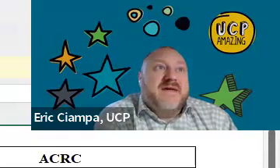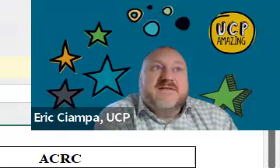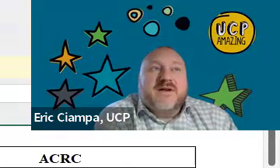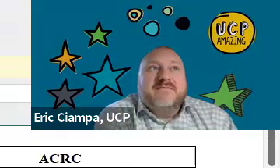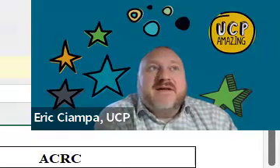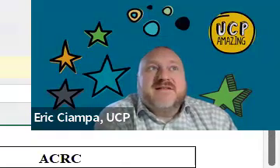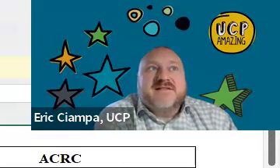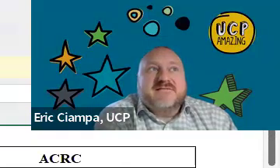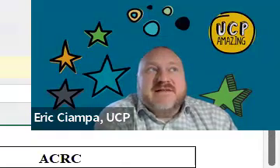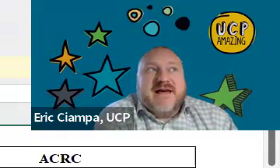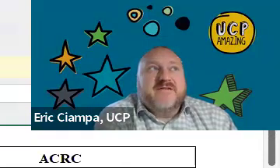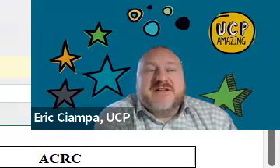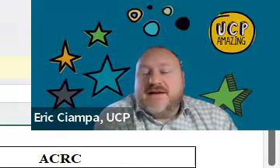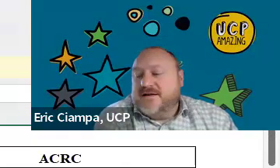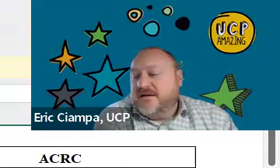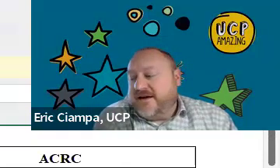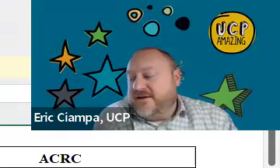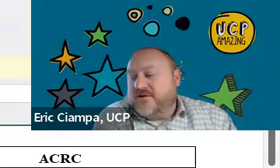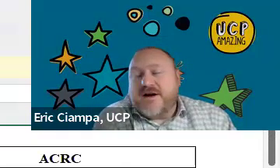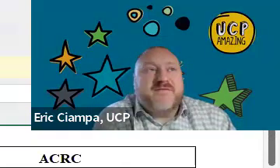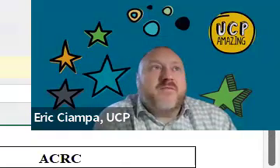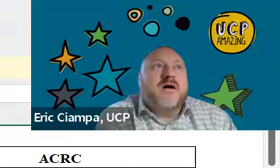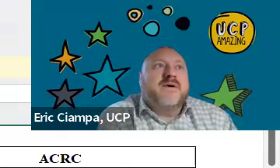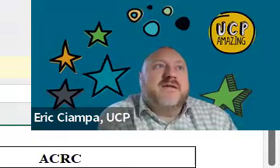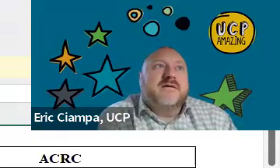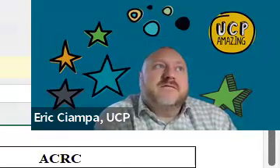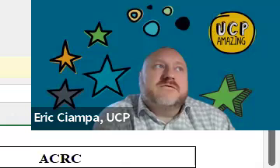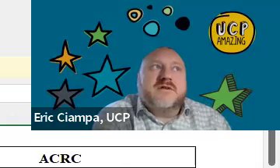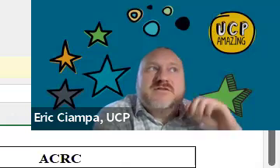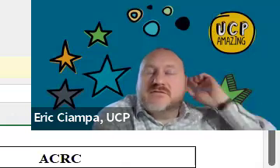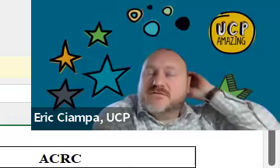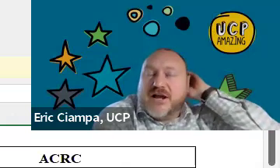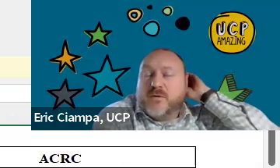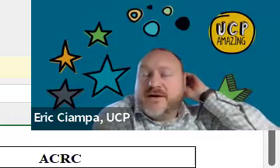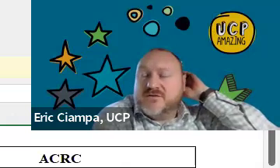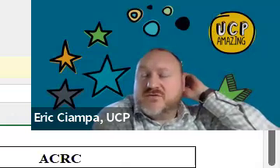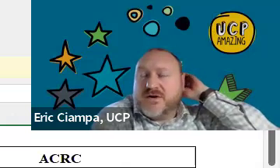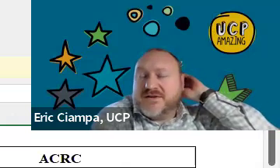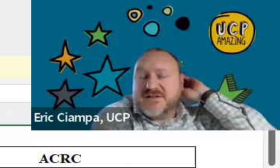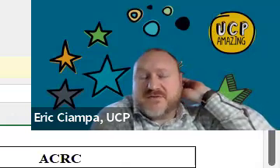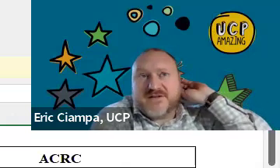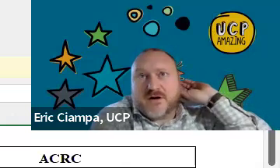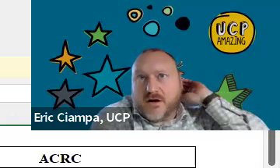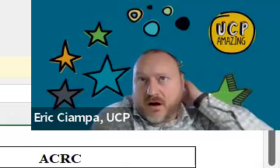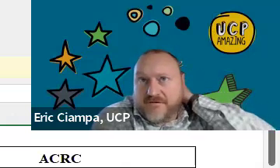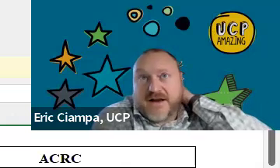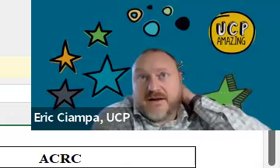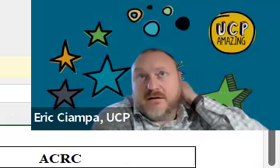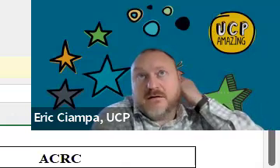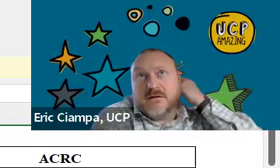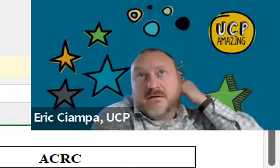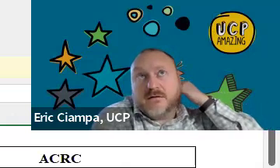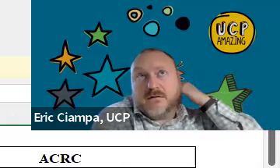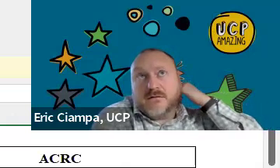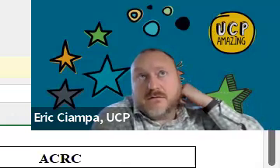What this means, what it means is, as I understand it, you can correct me if I'm wrong, but the January 2026 rates are all